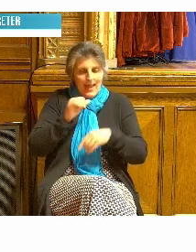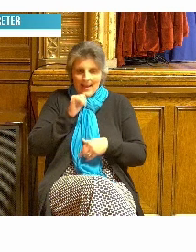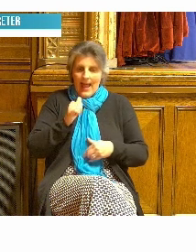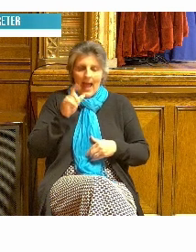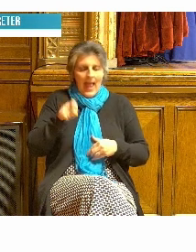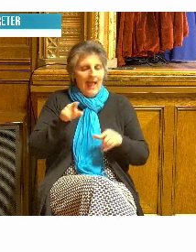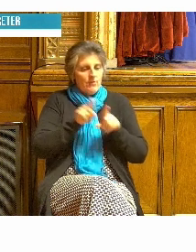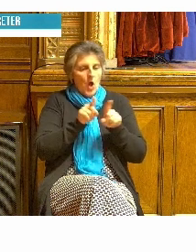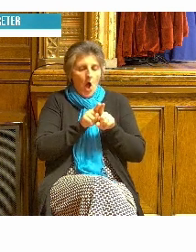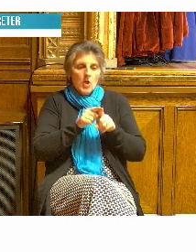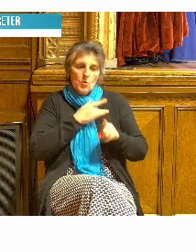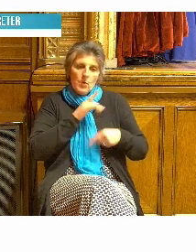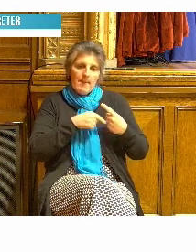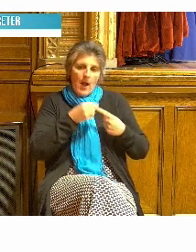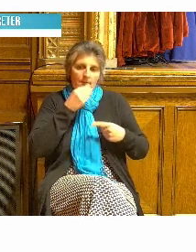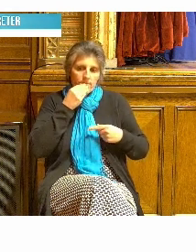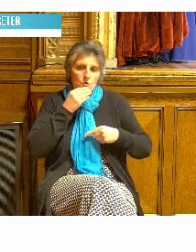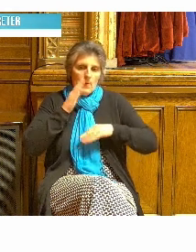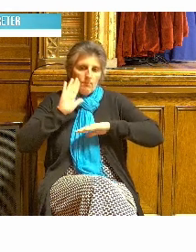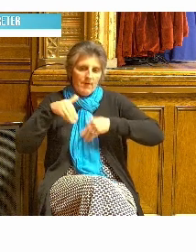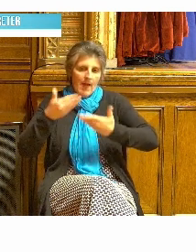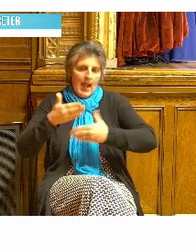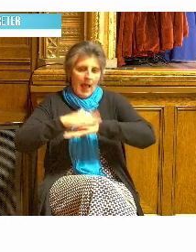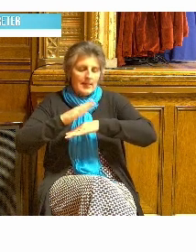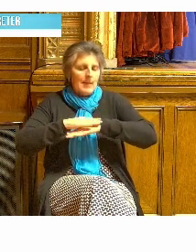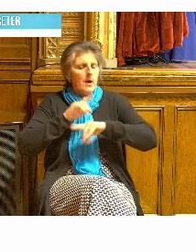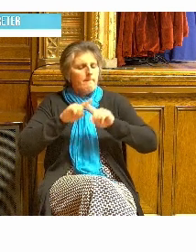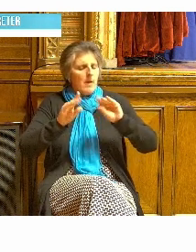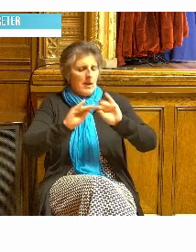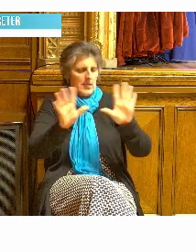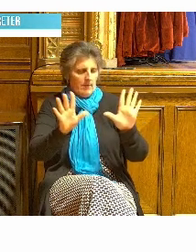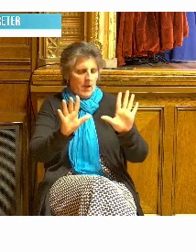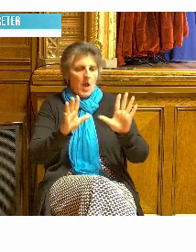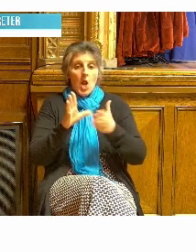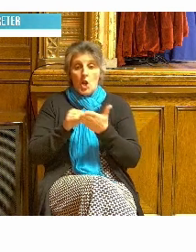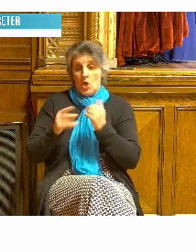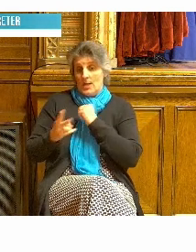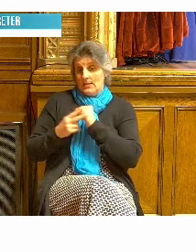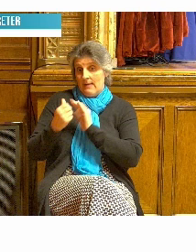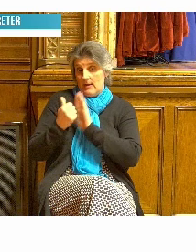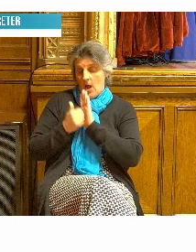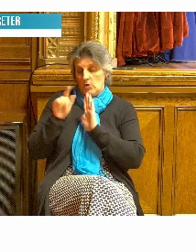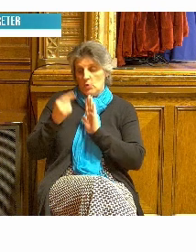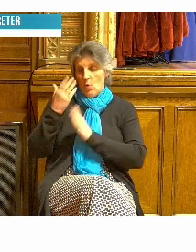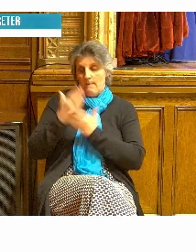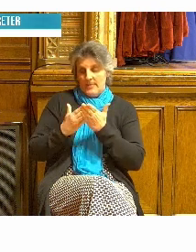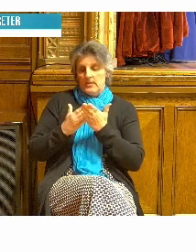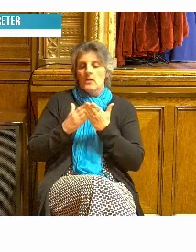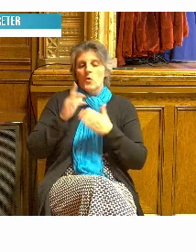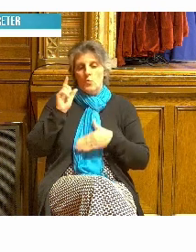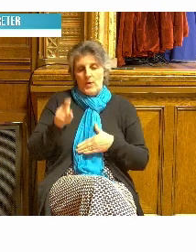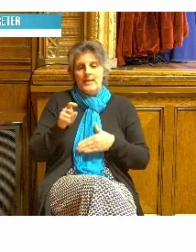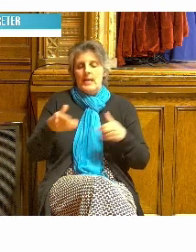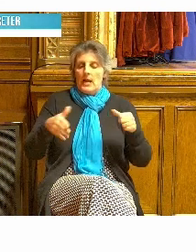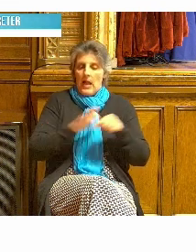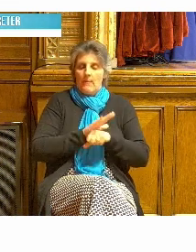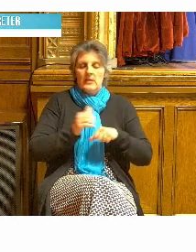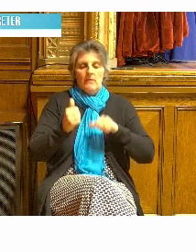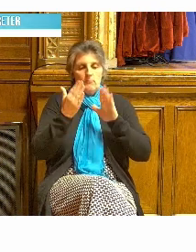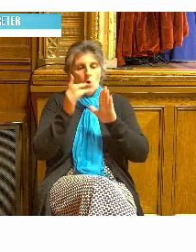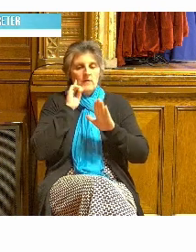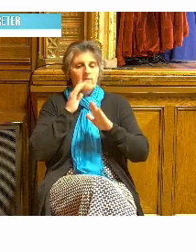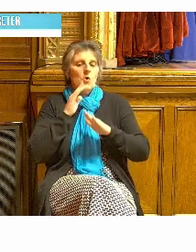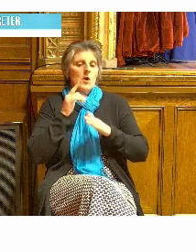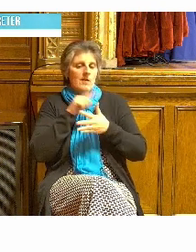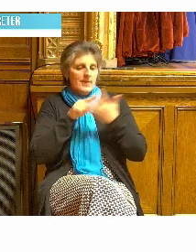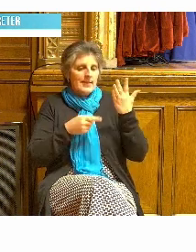having to also worry about food being on the table. But let's be clear, learning savings accounts are just one piece of the puzzle. We need a comprehensive approach to reparations that